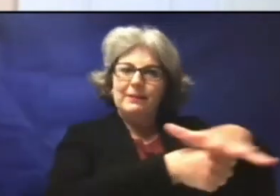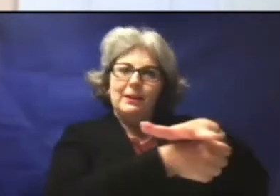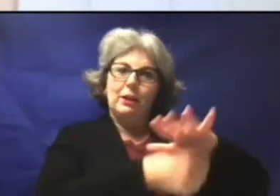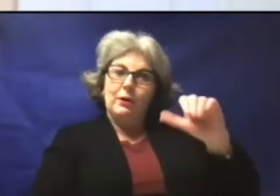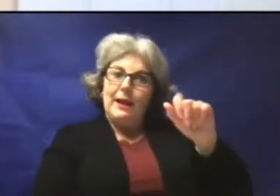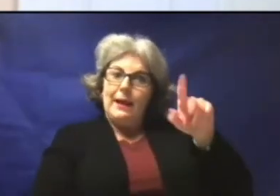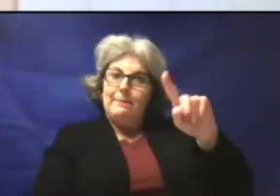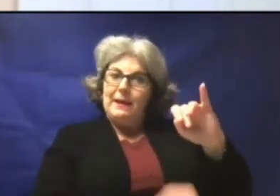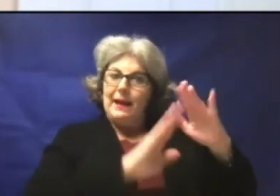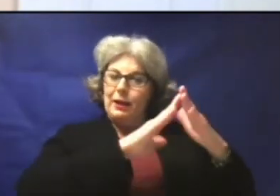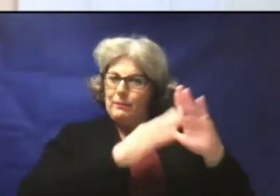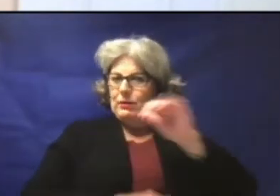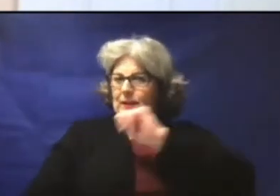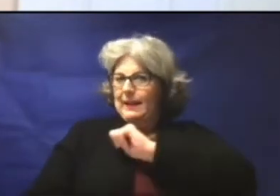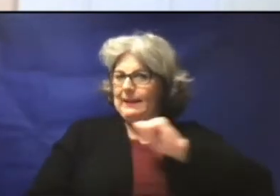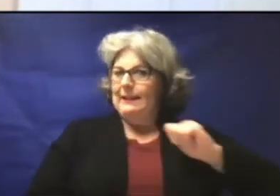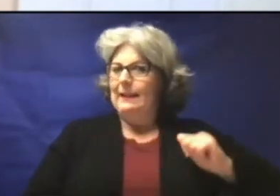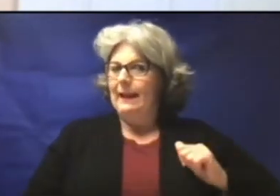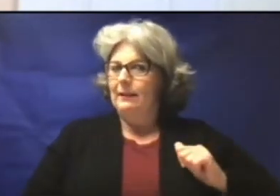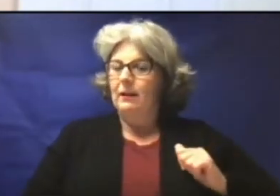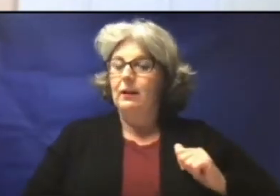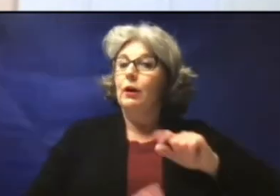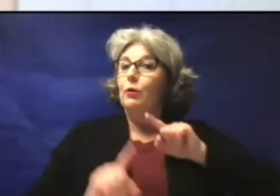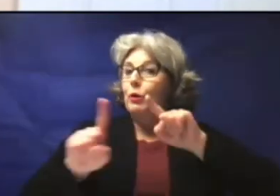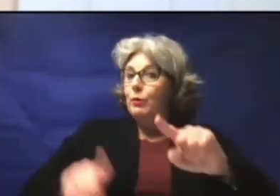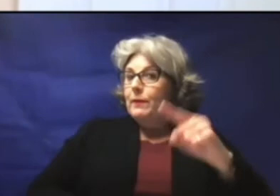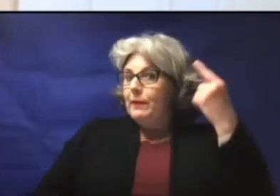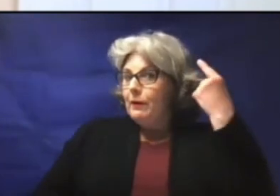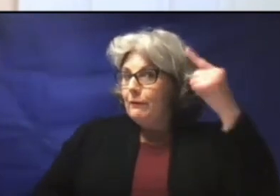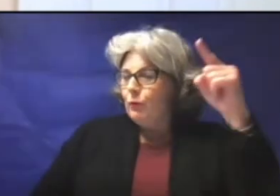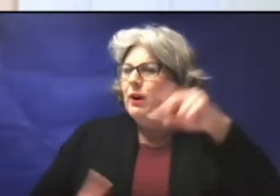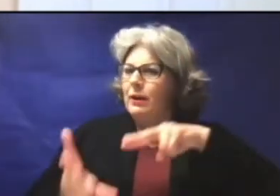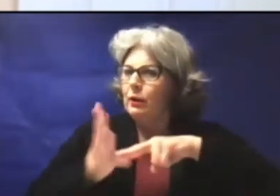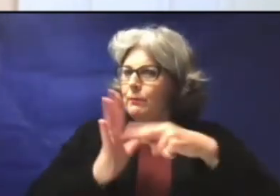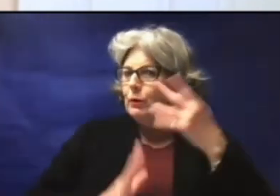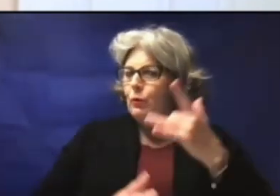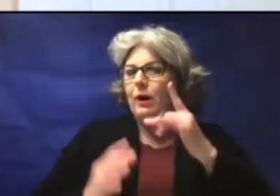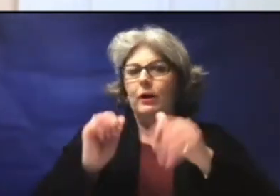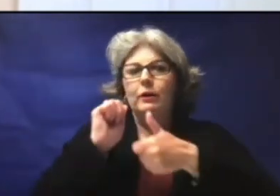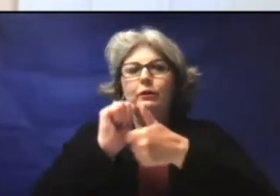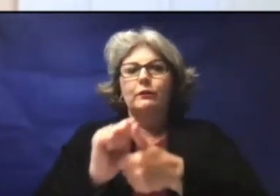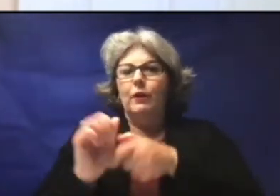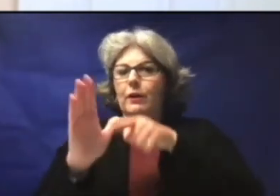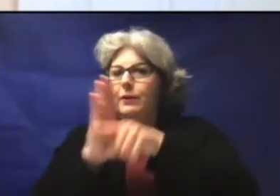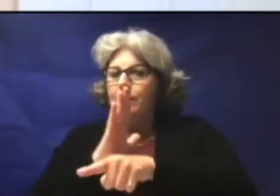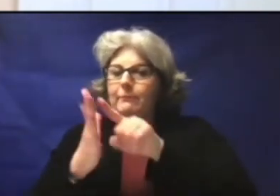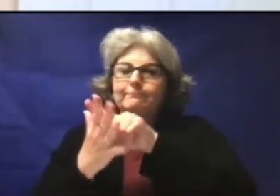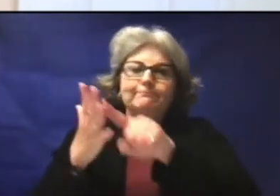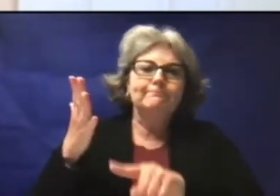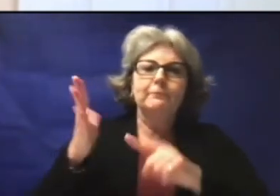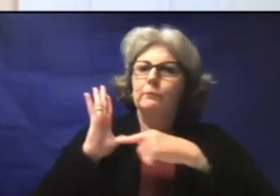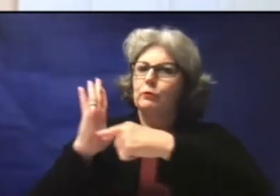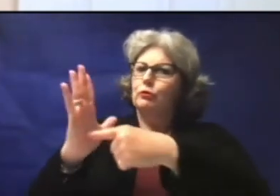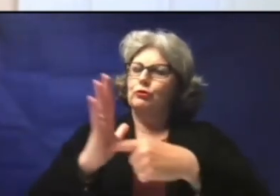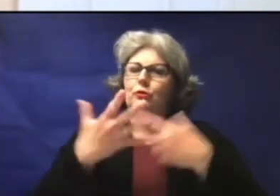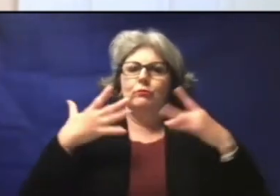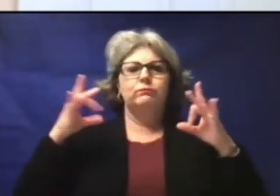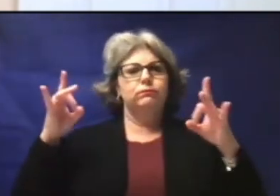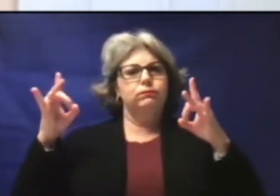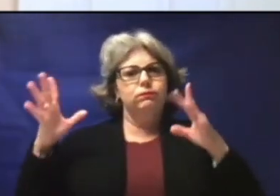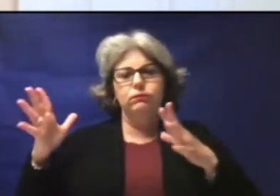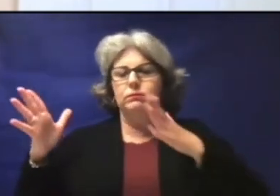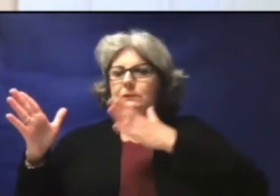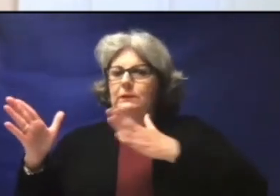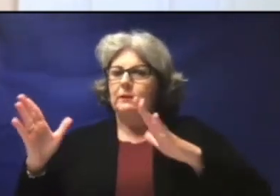AAPI community leaders. And we went there with a purpose: to follow the murderer's steps to show how deliberate he was